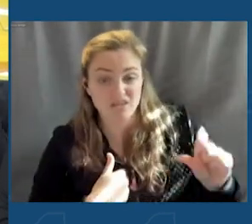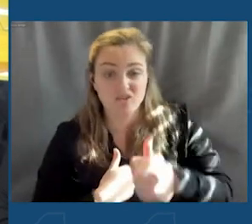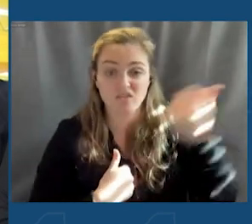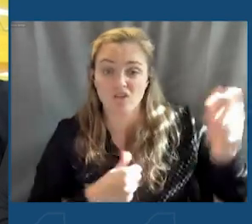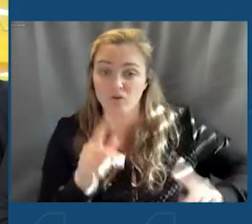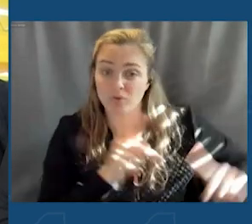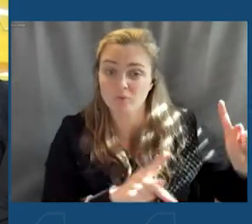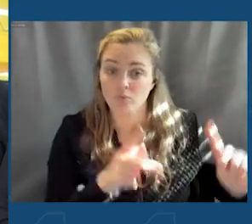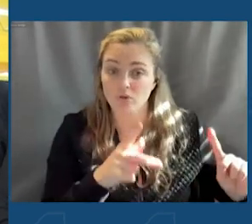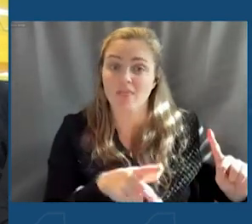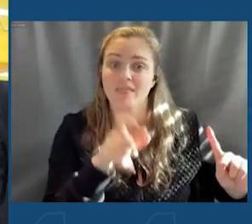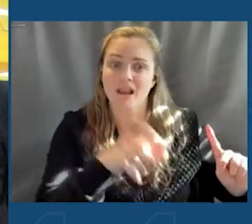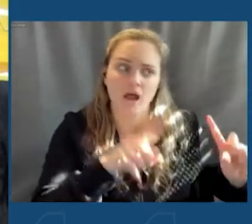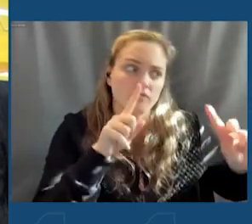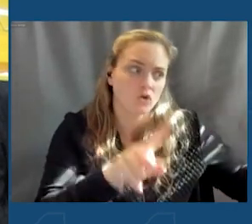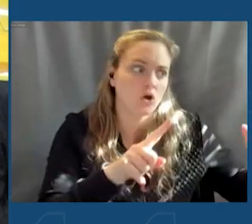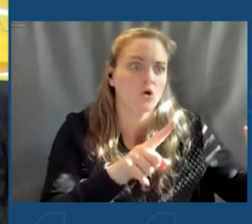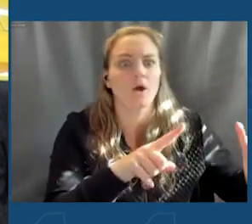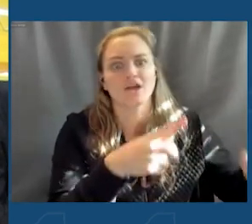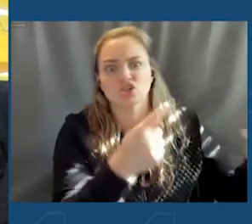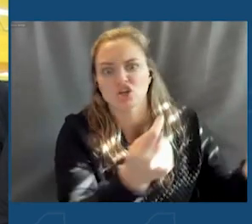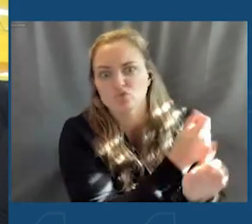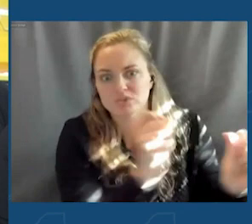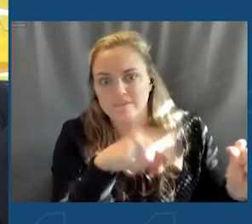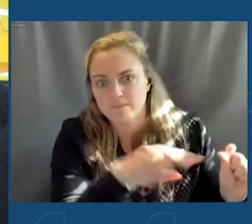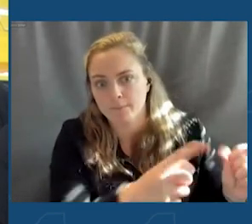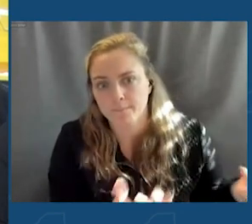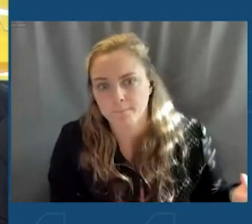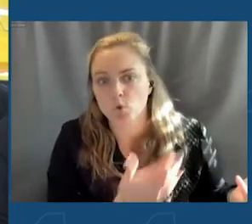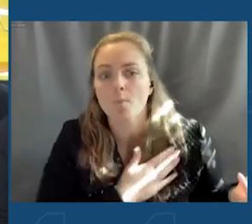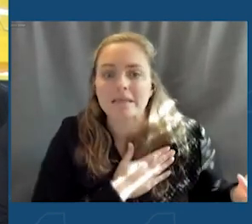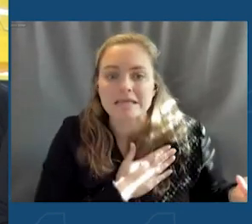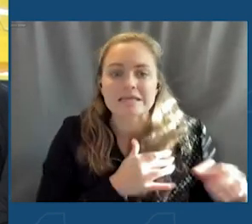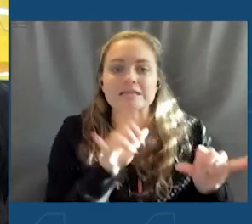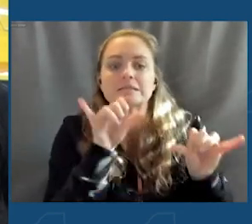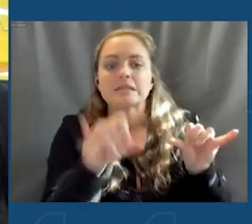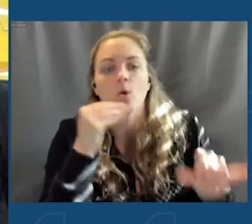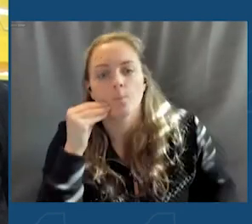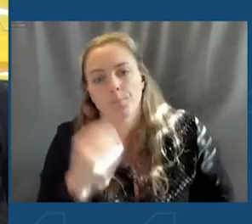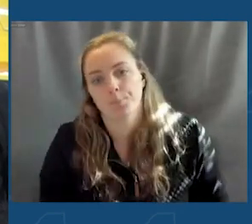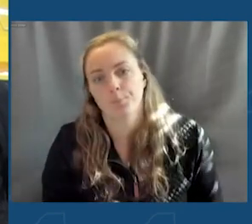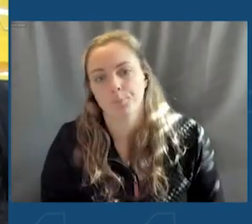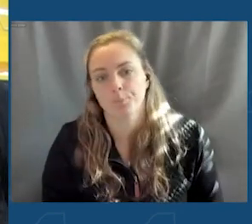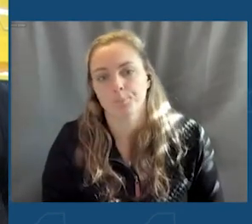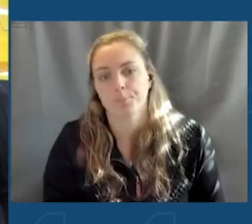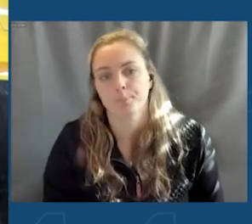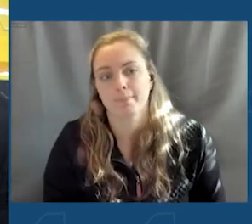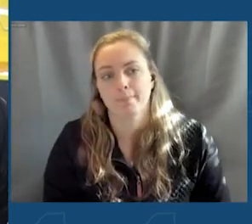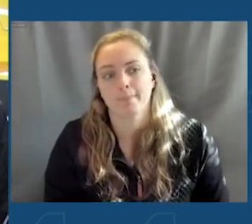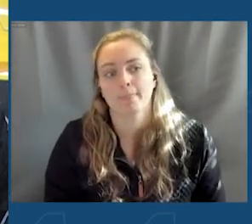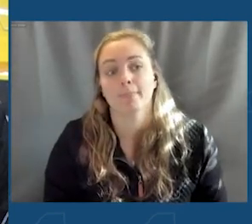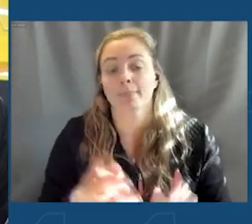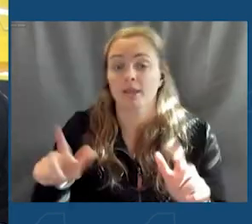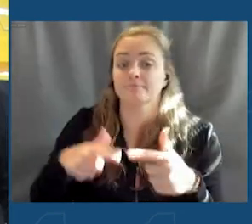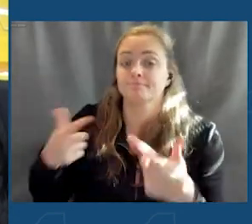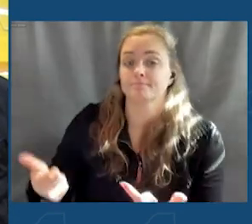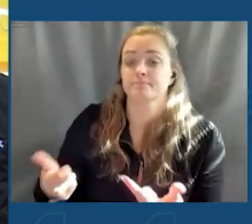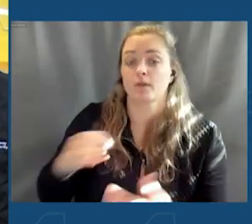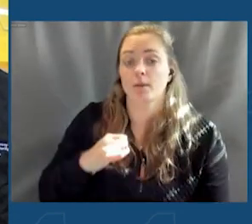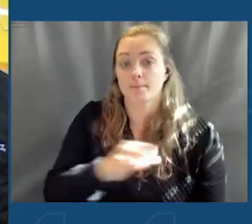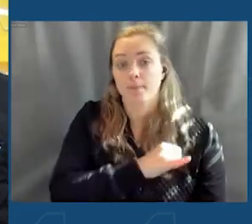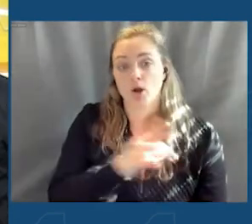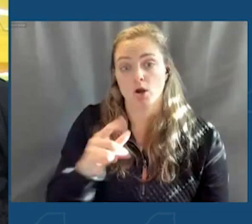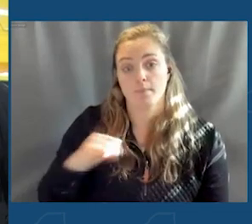individuals who then have to go out and try to save them. So please, stay home. With that, I'd like to introduce our great mayor, Mayor Byron